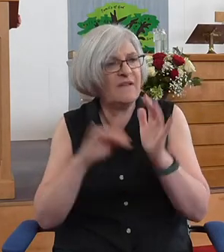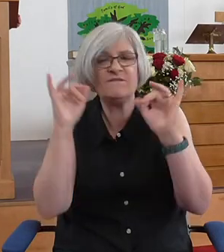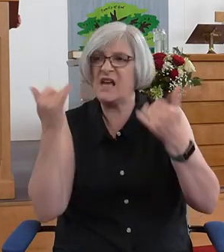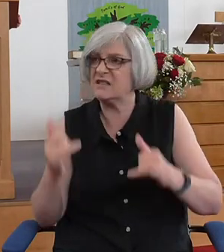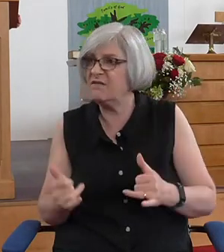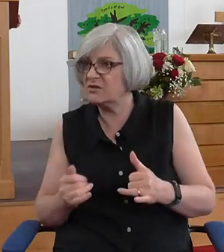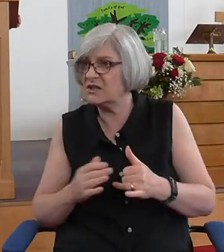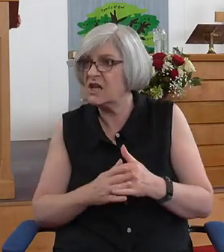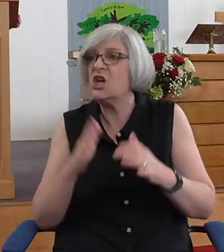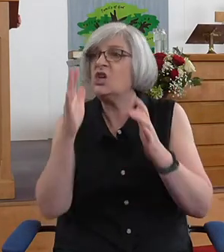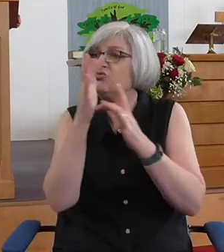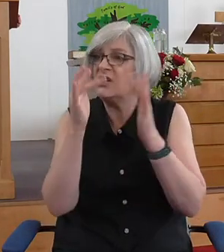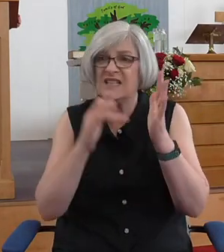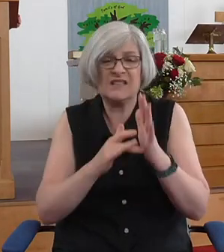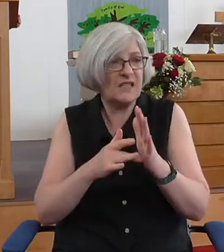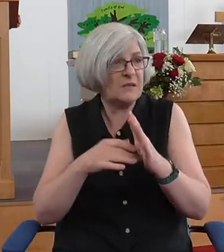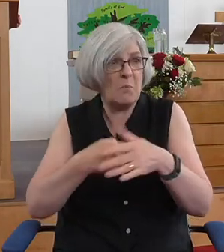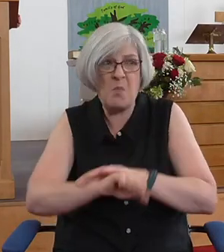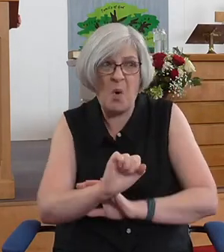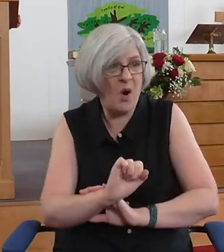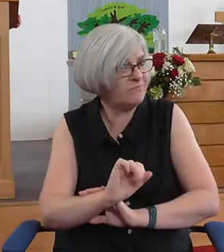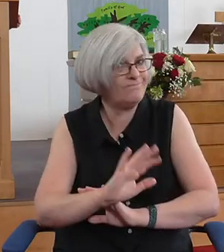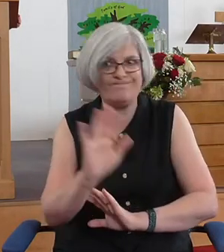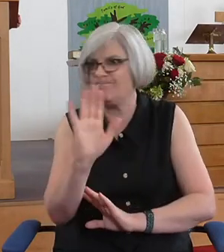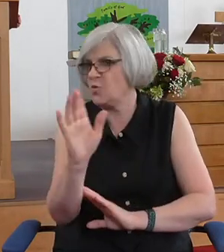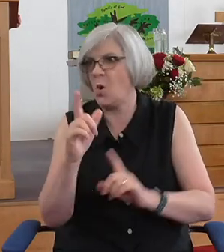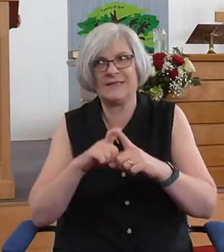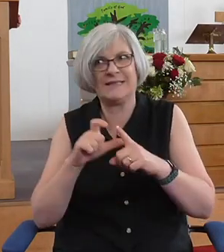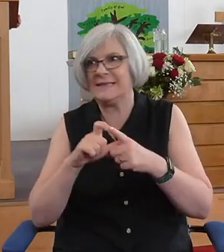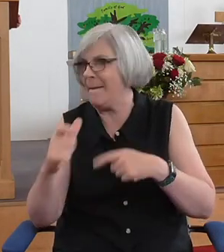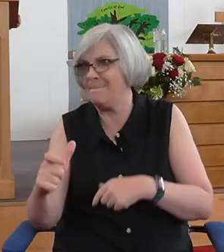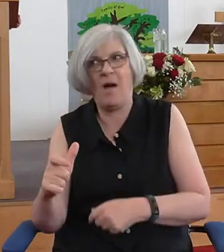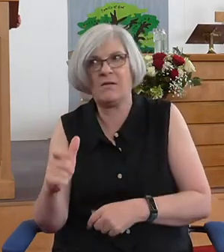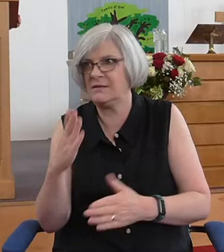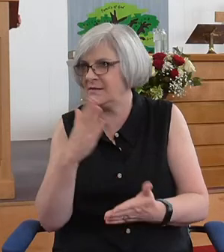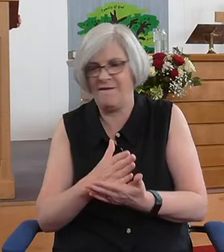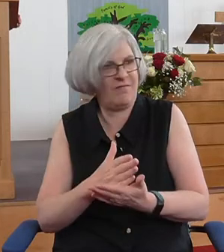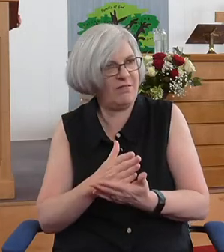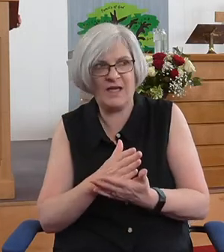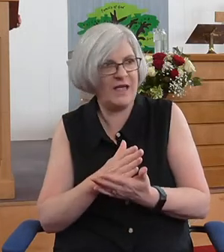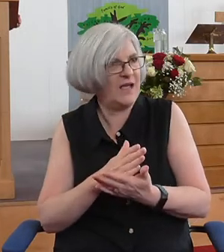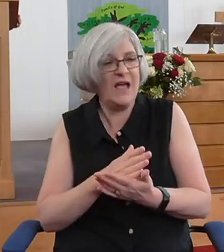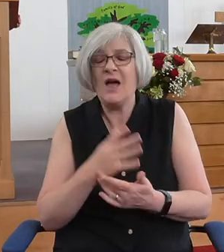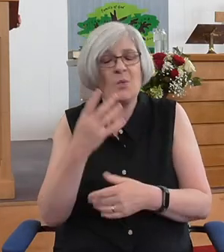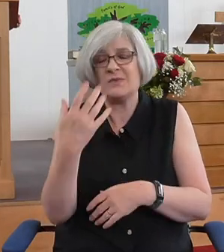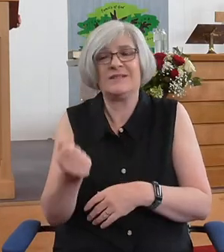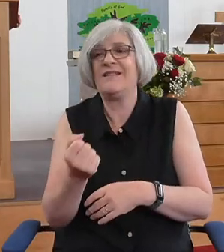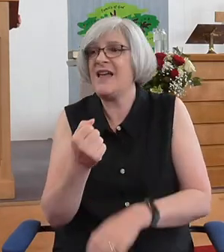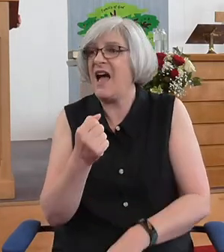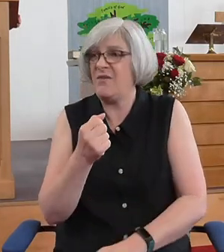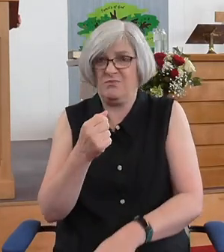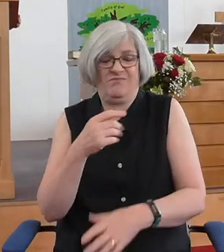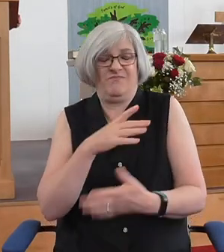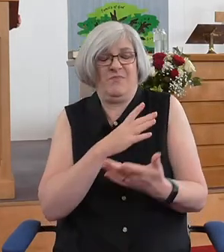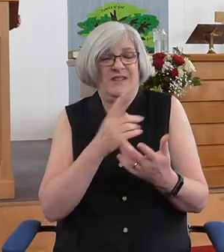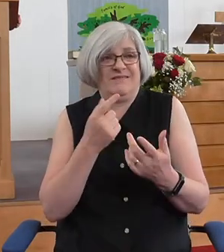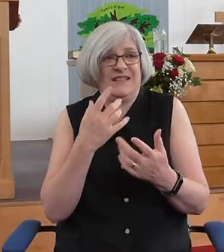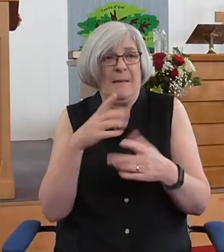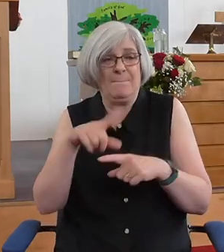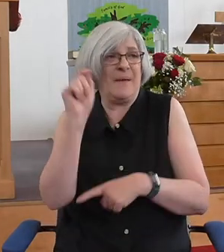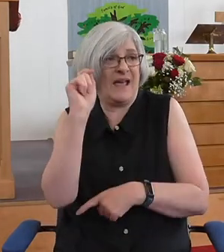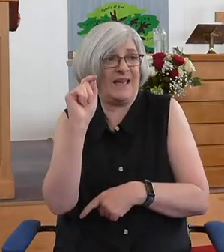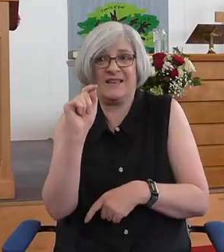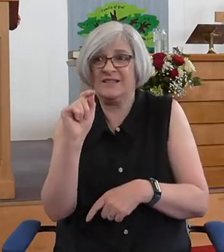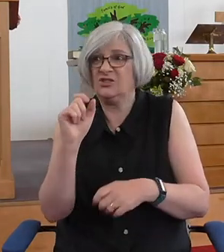almost certainly wasn't late December or in the bleak midwinter. We didn't even get the dating of the year right,